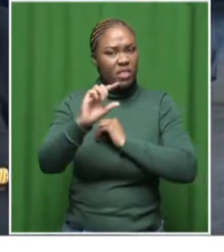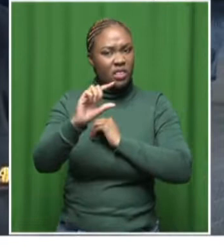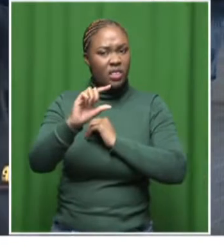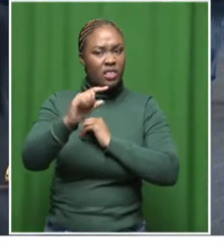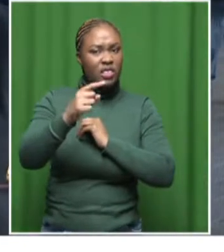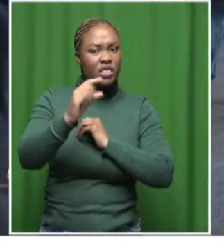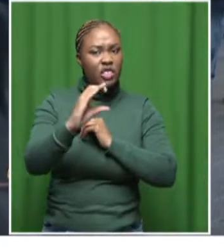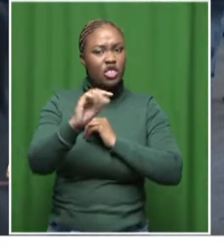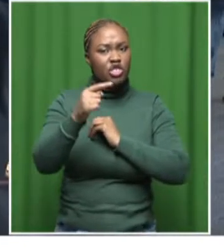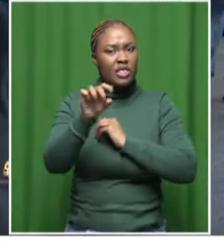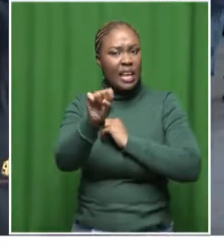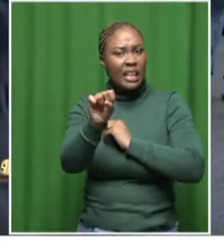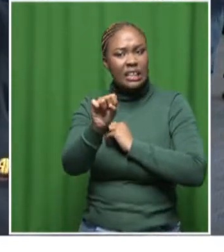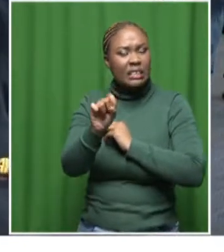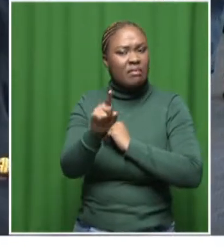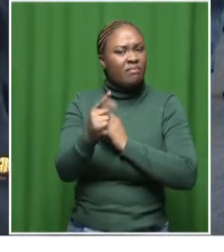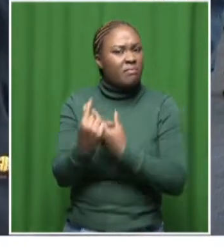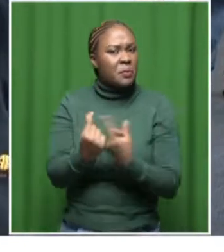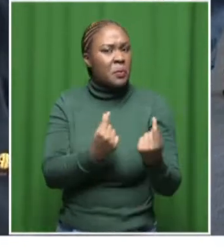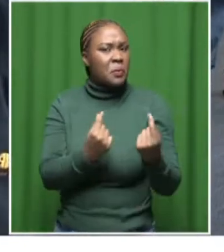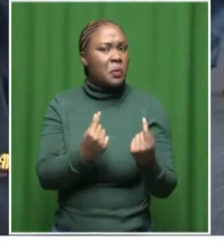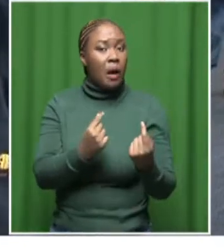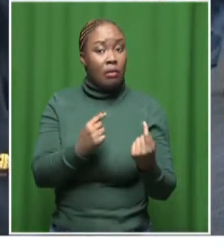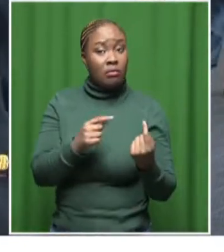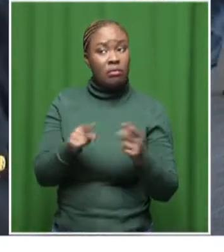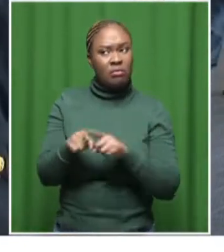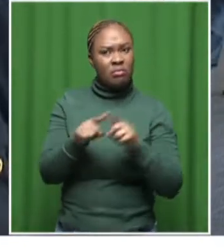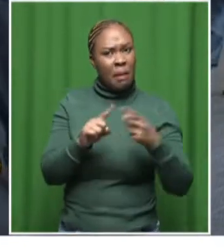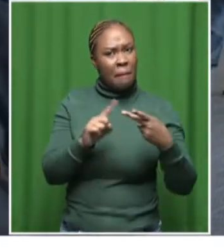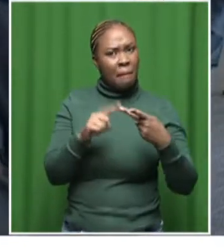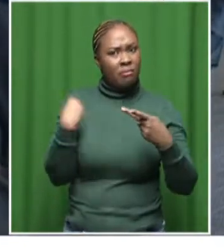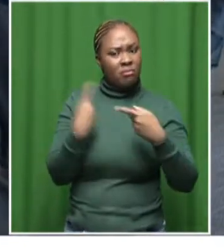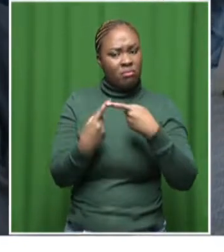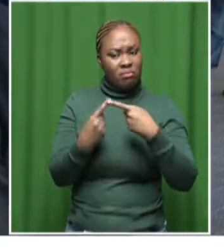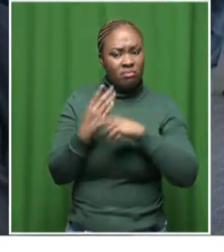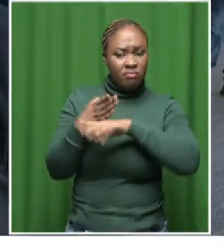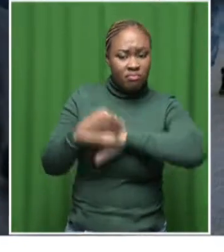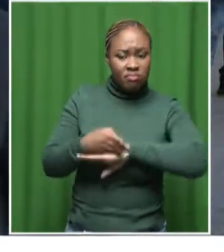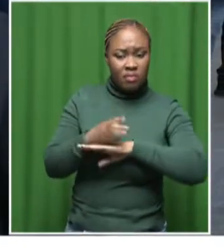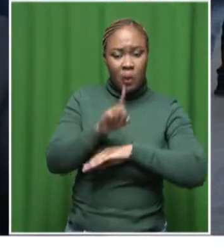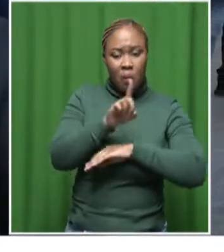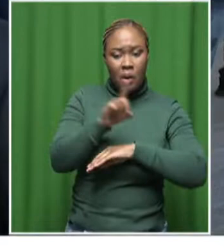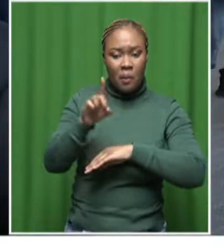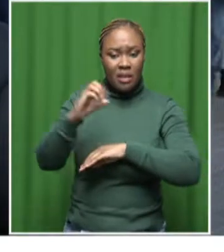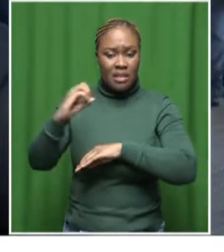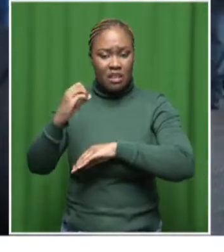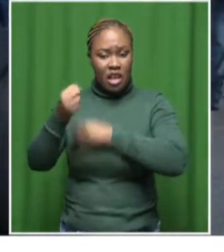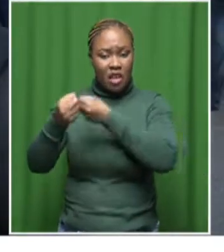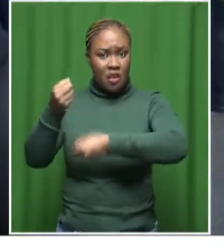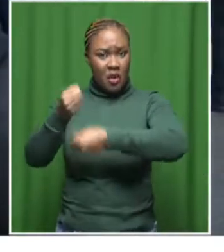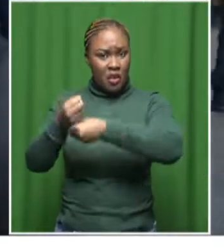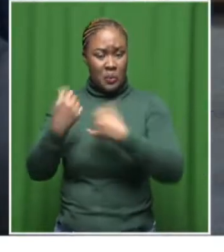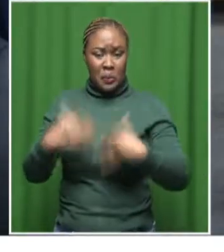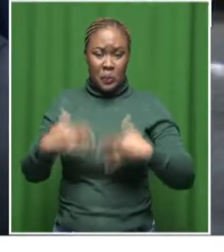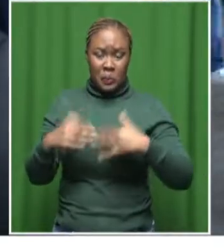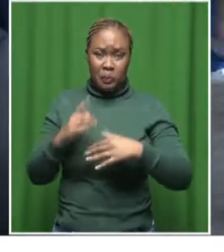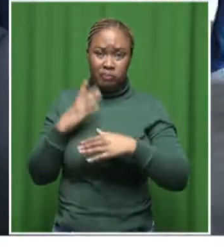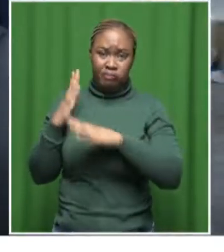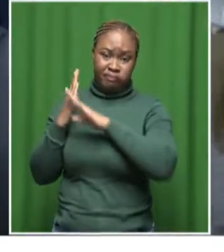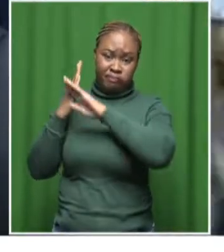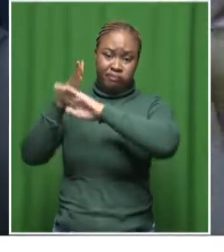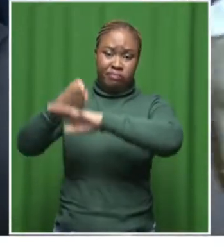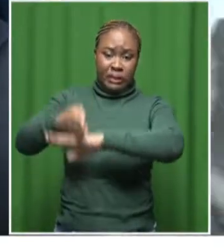I mean, 110 years is not a short time. What does it do here in the South African space?